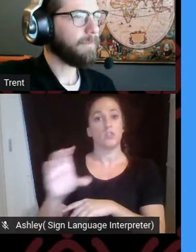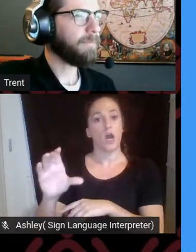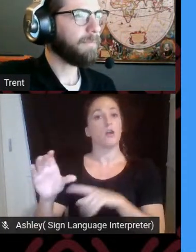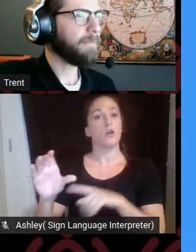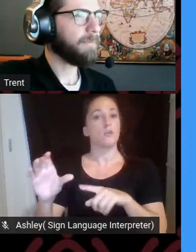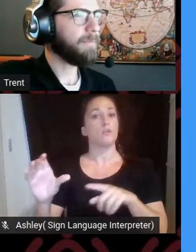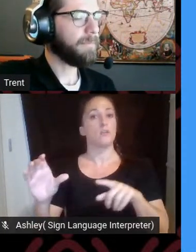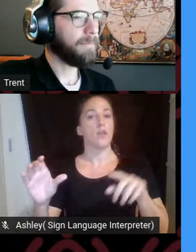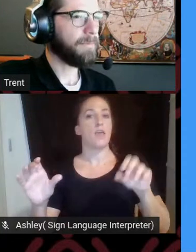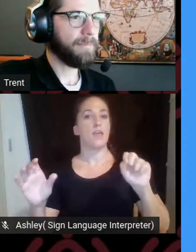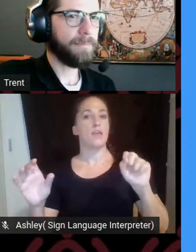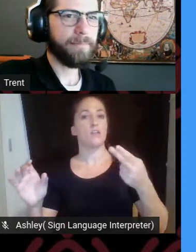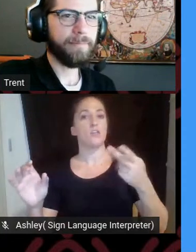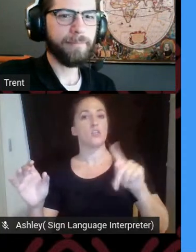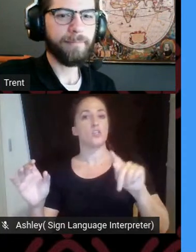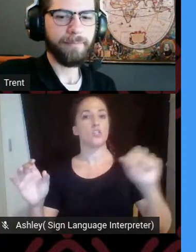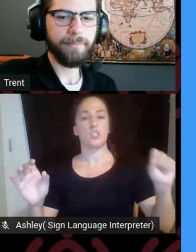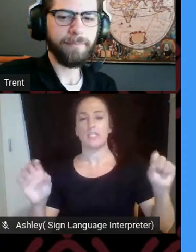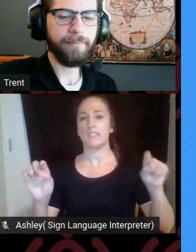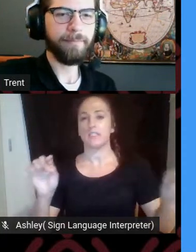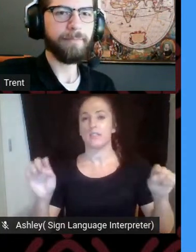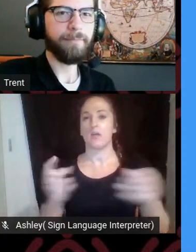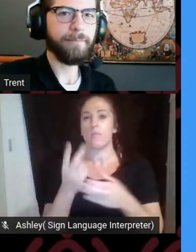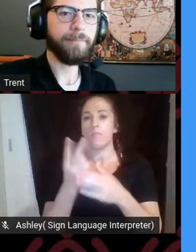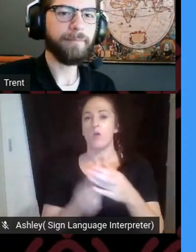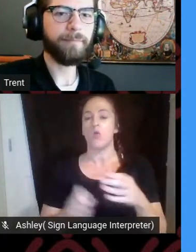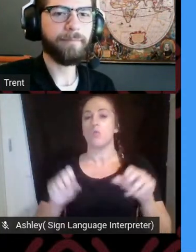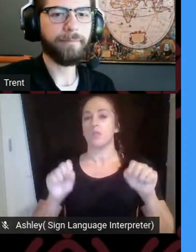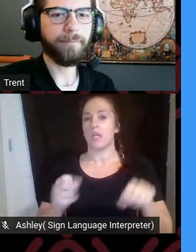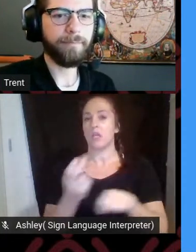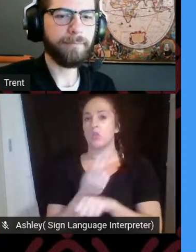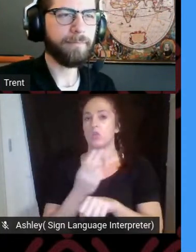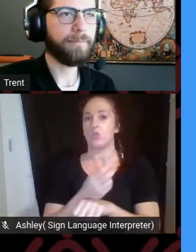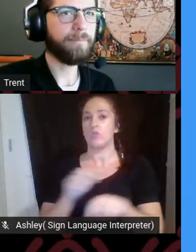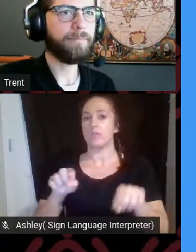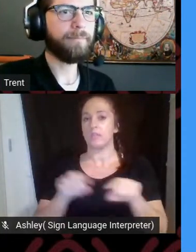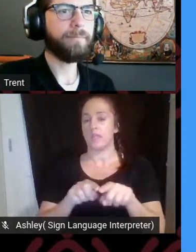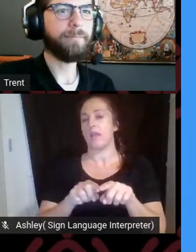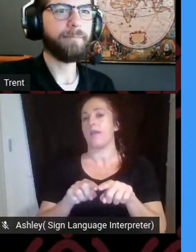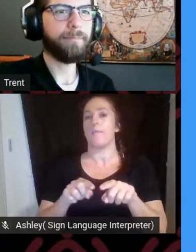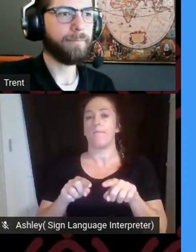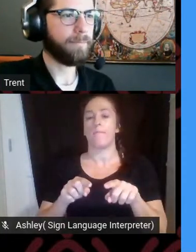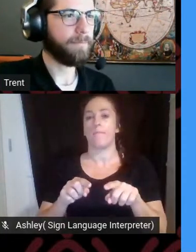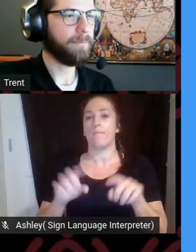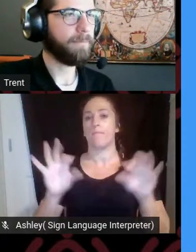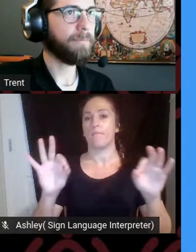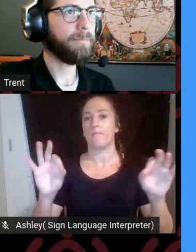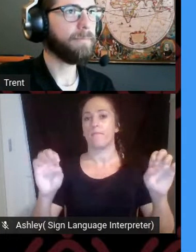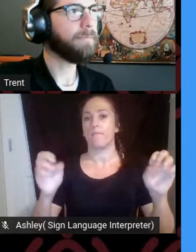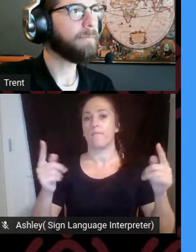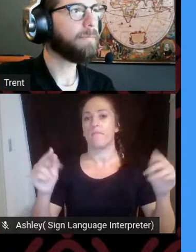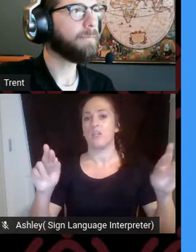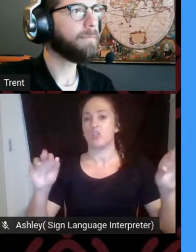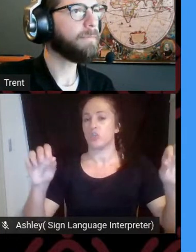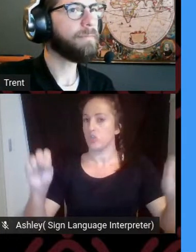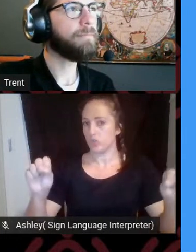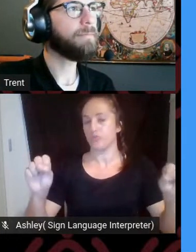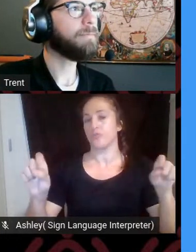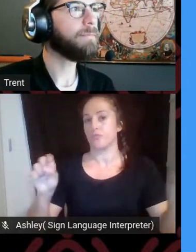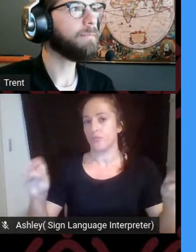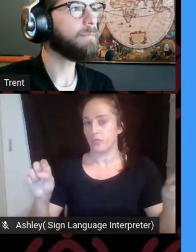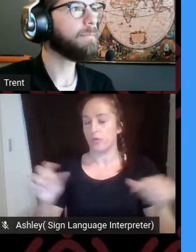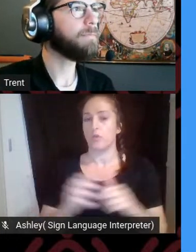So Sheets is just Google's version of a spreadsheet. You can still use that version history, commenting, all of those fun things, collect some